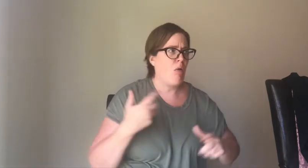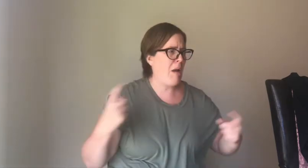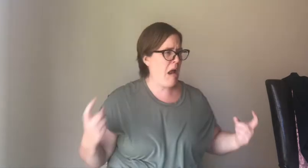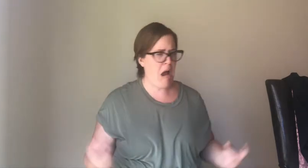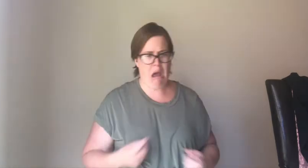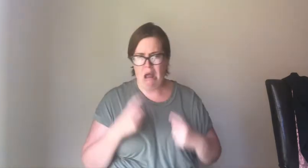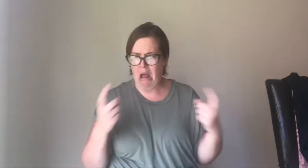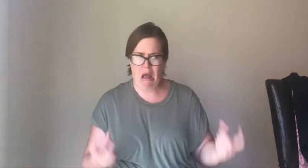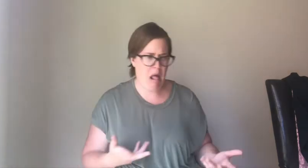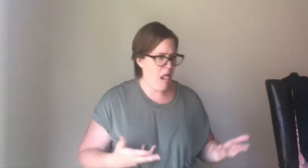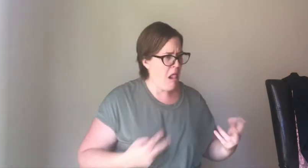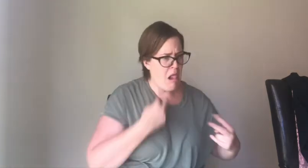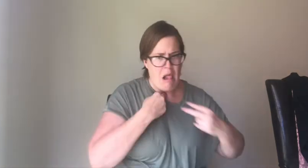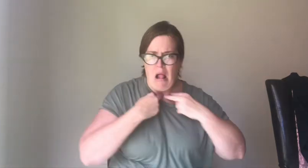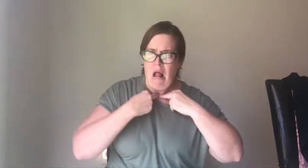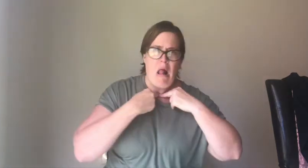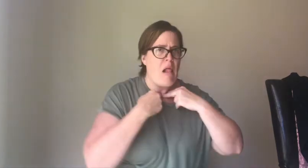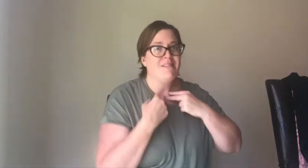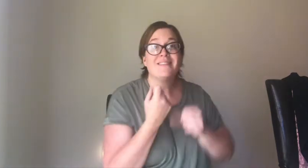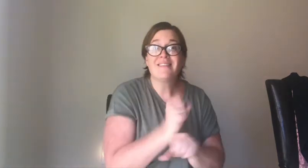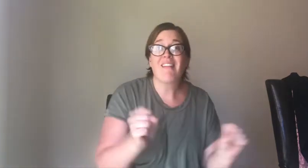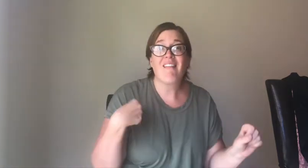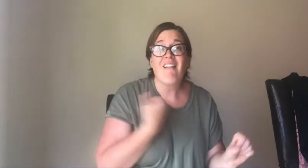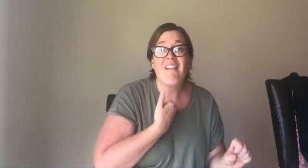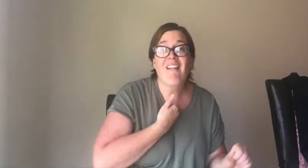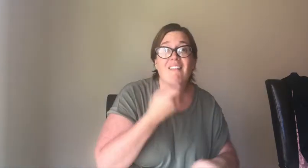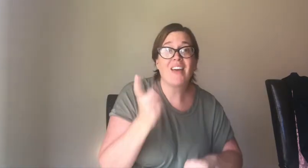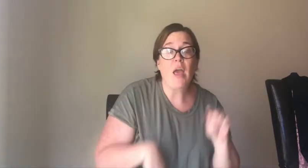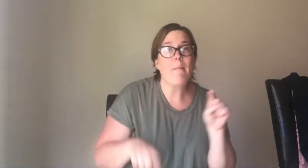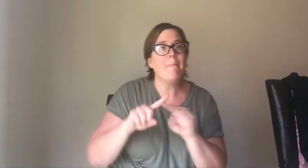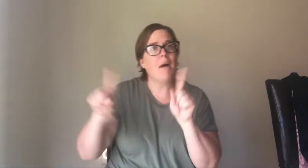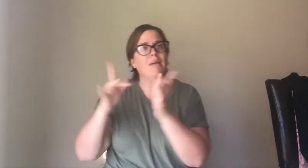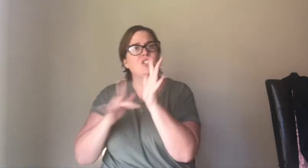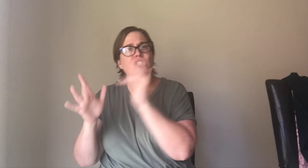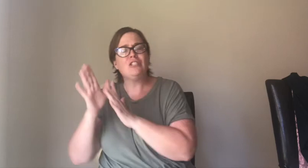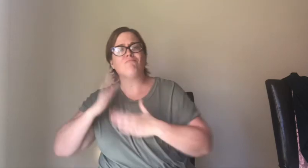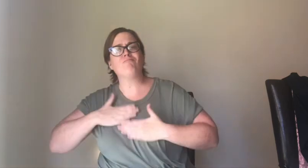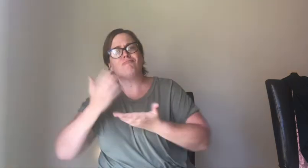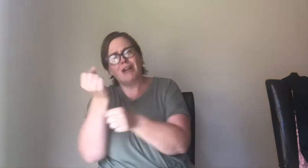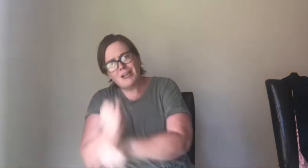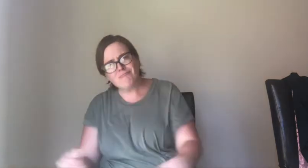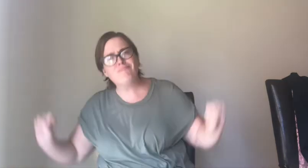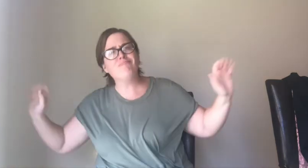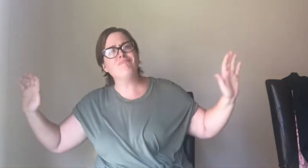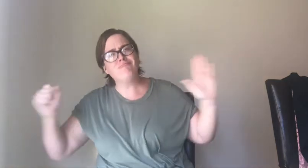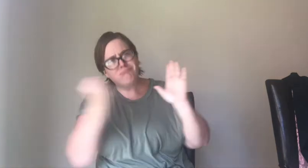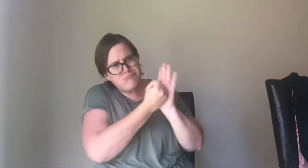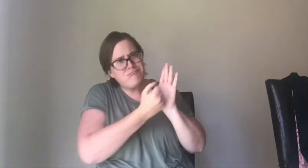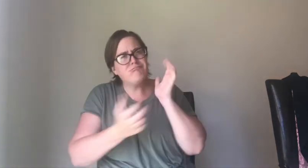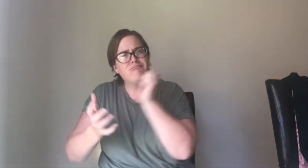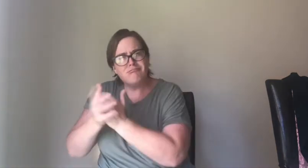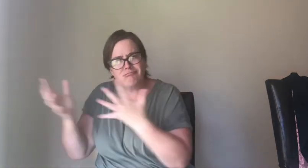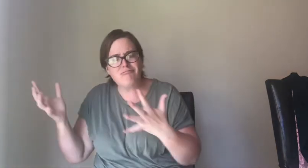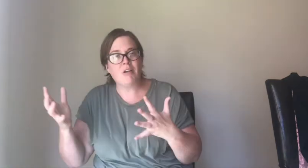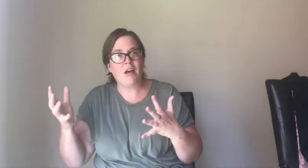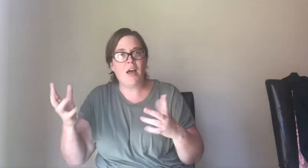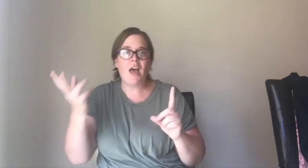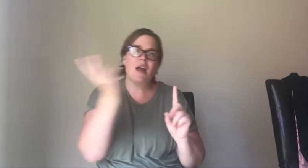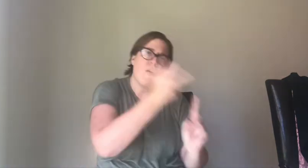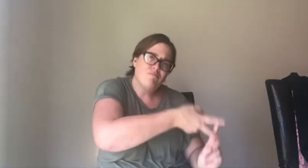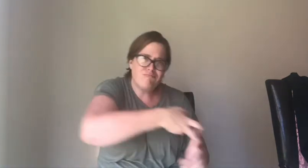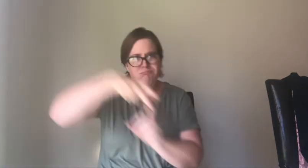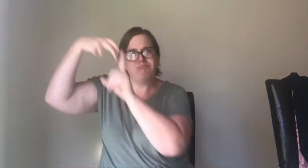whether you realize it or not, being a part of a church means you're part of this rescue story as well.